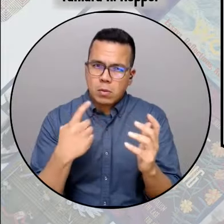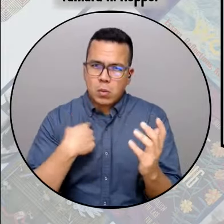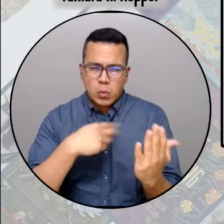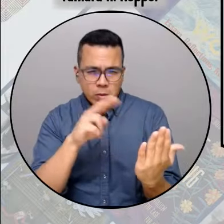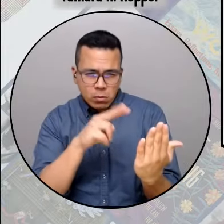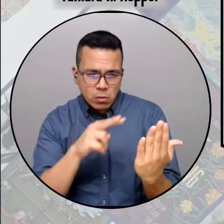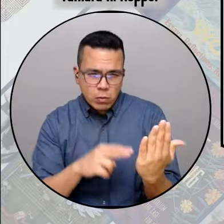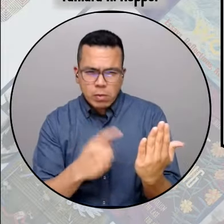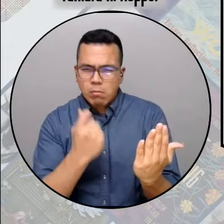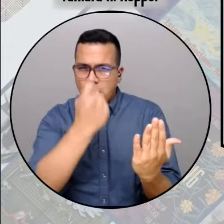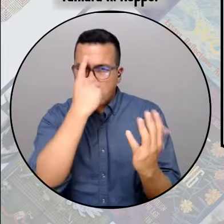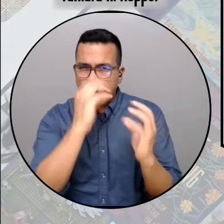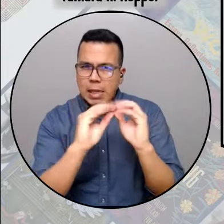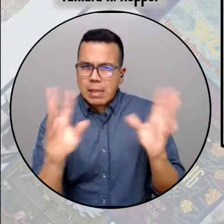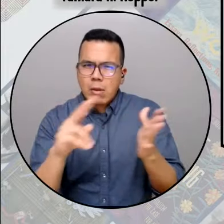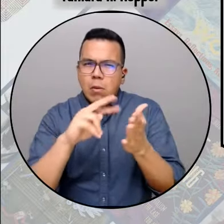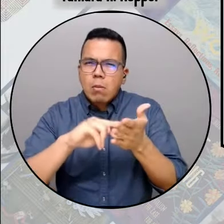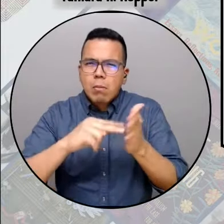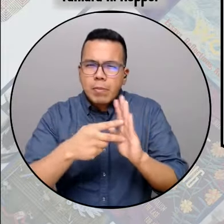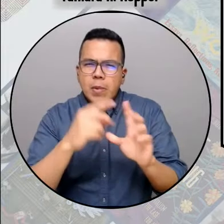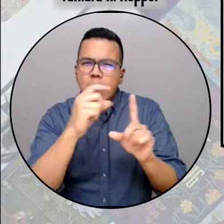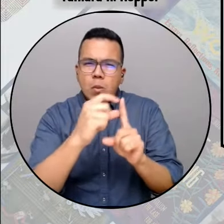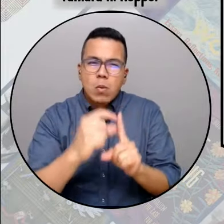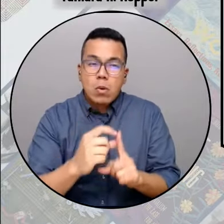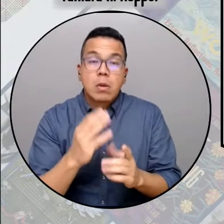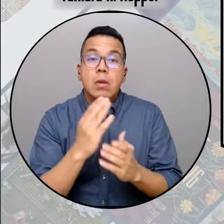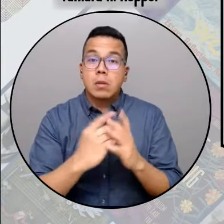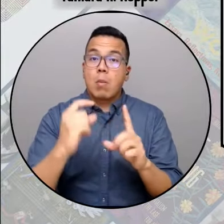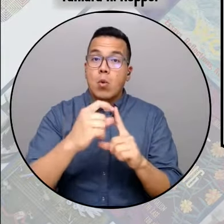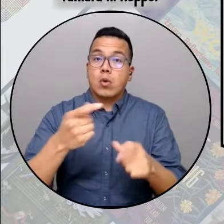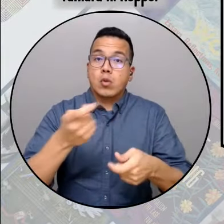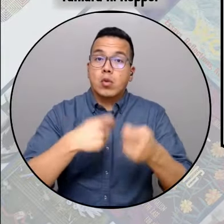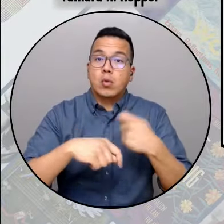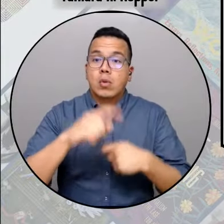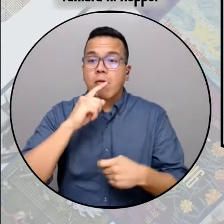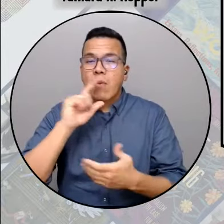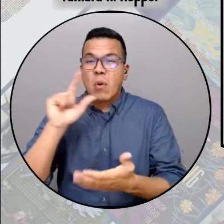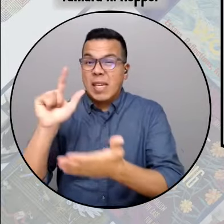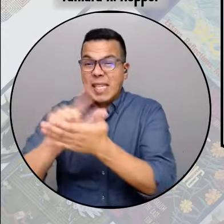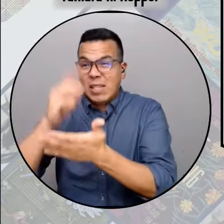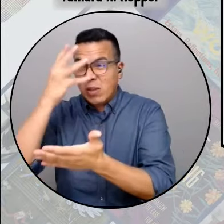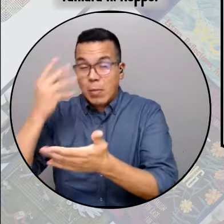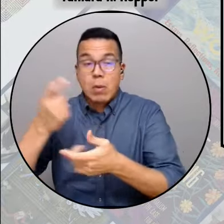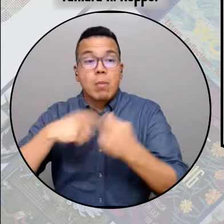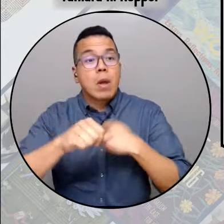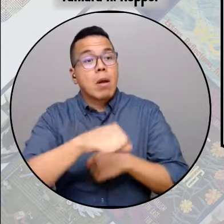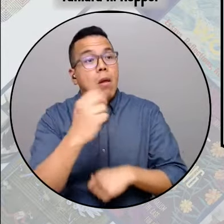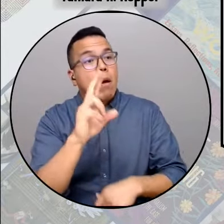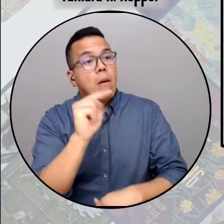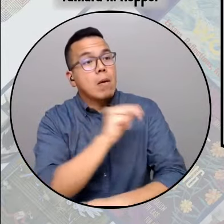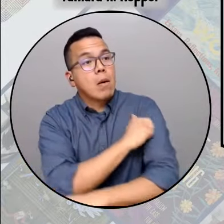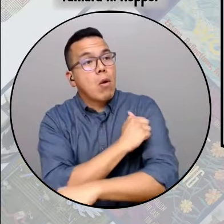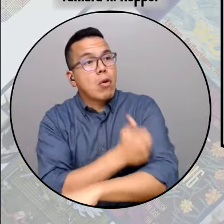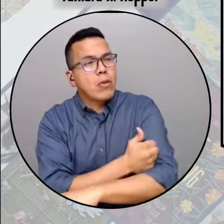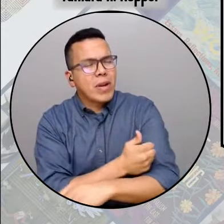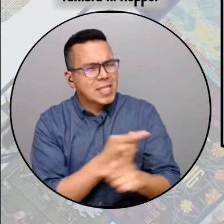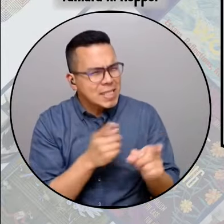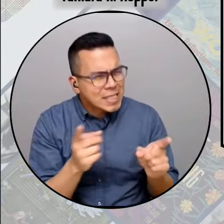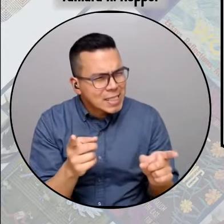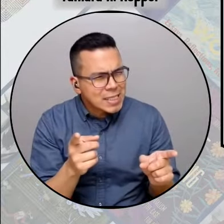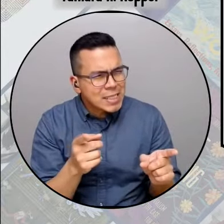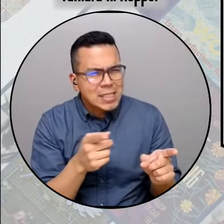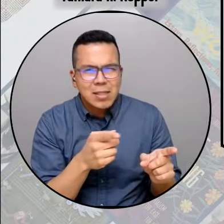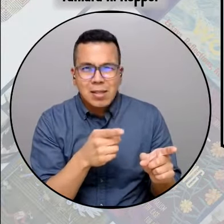figuring out what to use as replacements for, you know, terrible terms like illegal immigrants, sometimes those terms are already kind of in